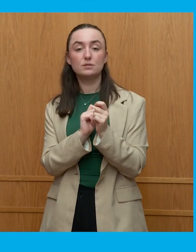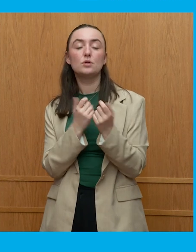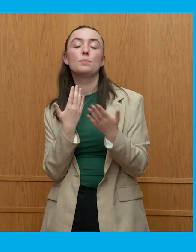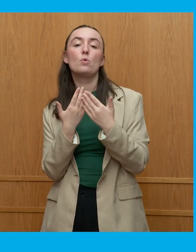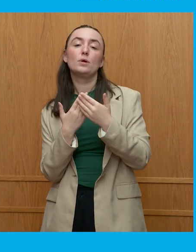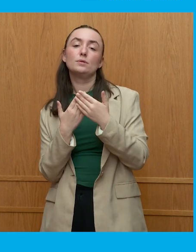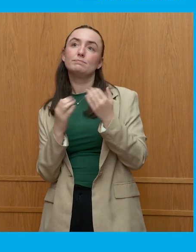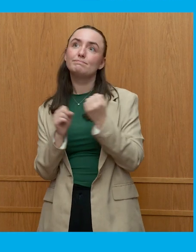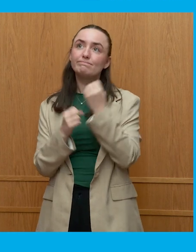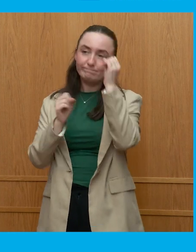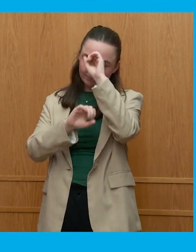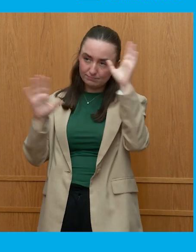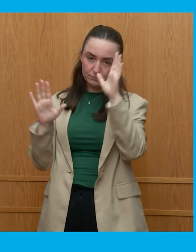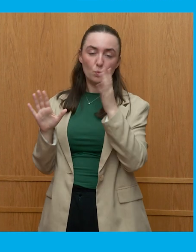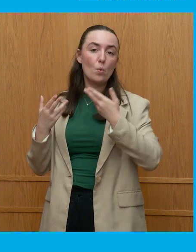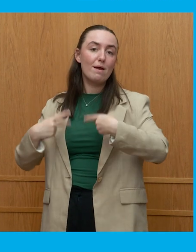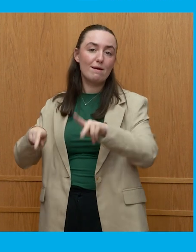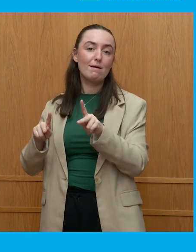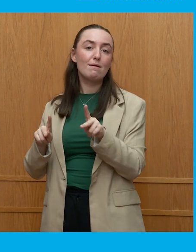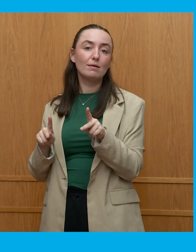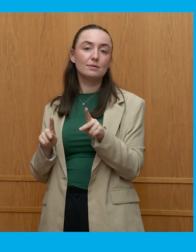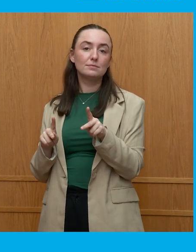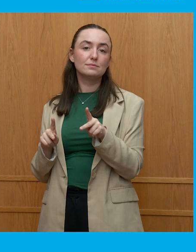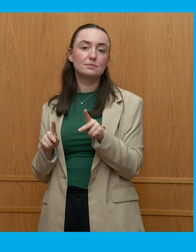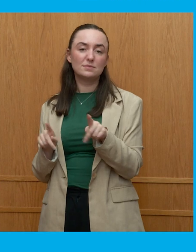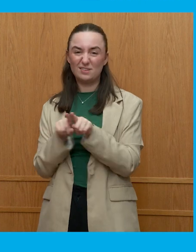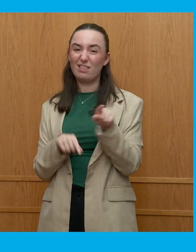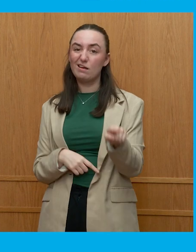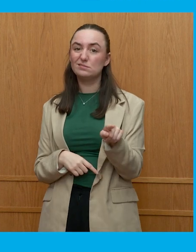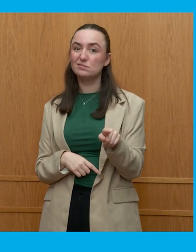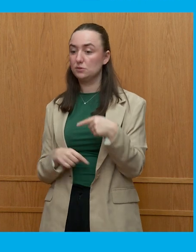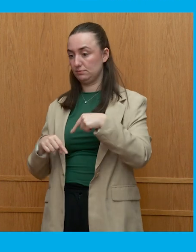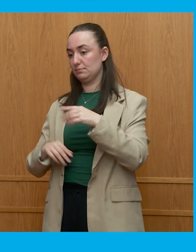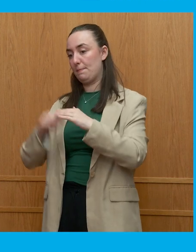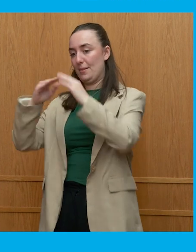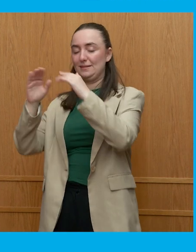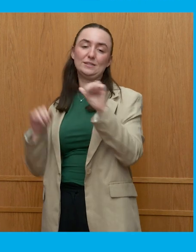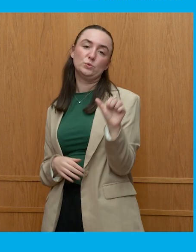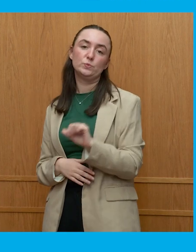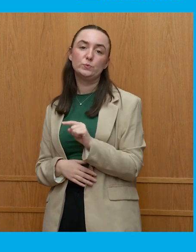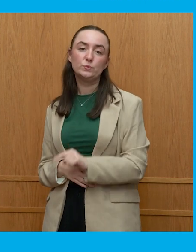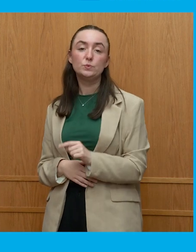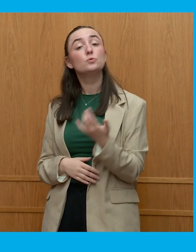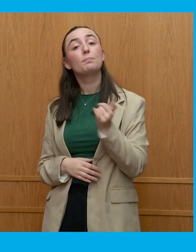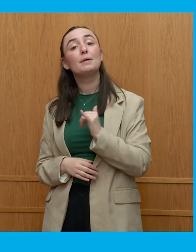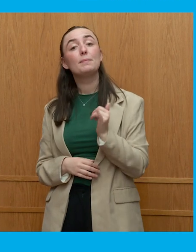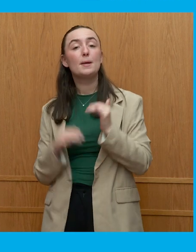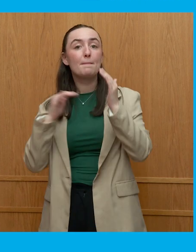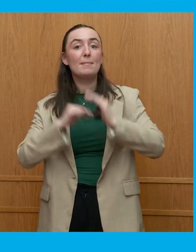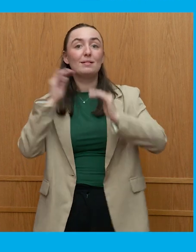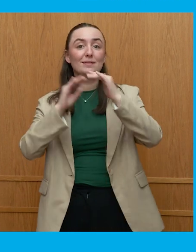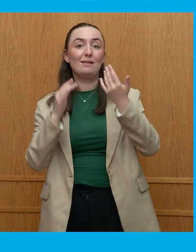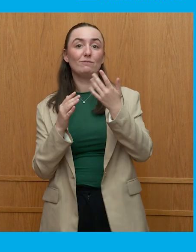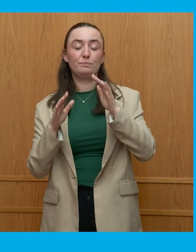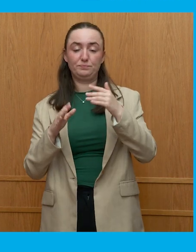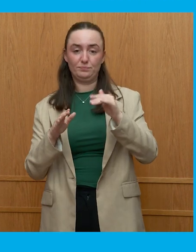So, I mean, maybe the building is not always easy to love on the outside. I don't know. I